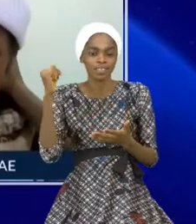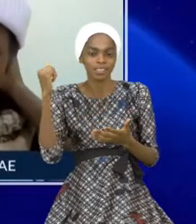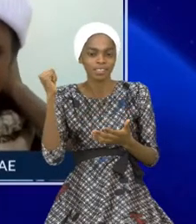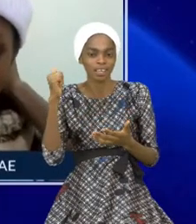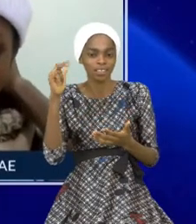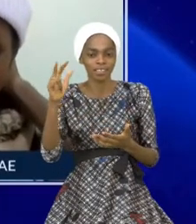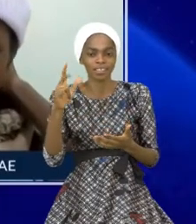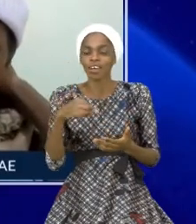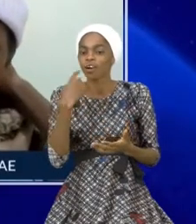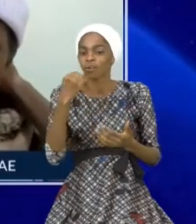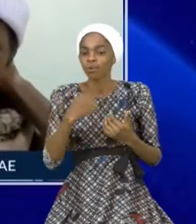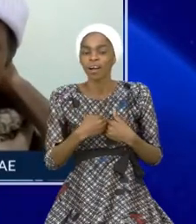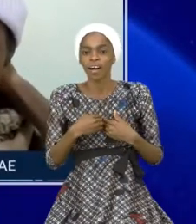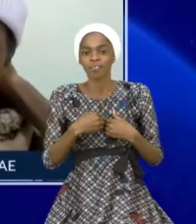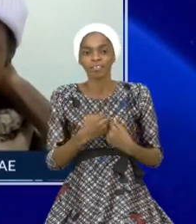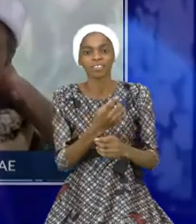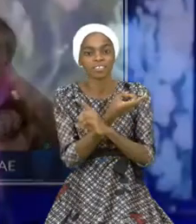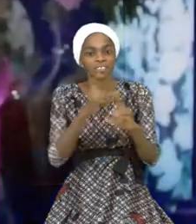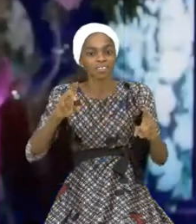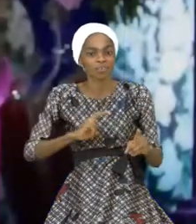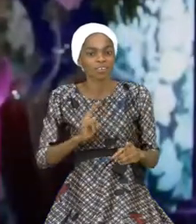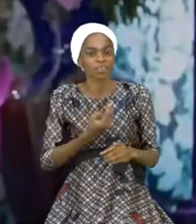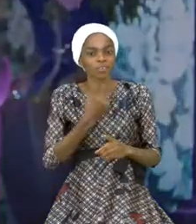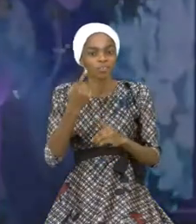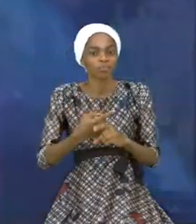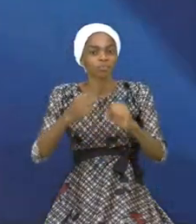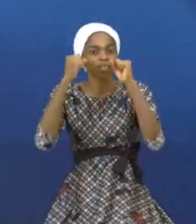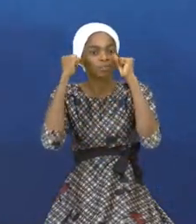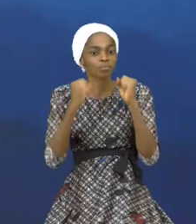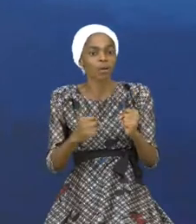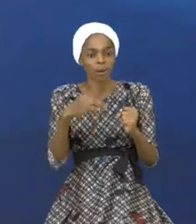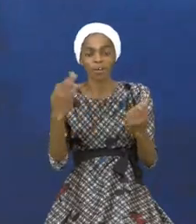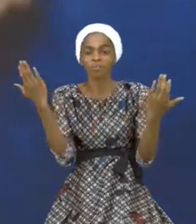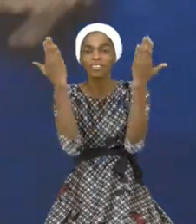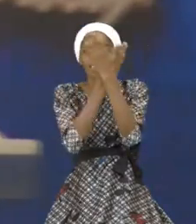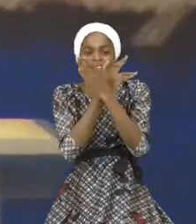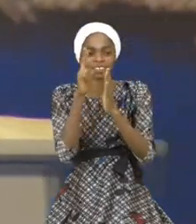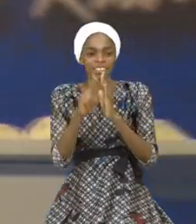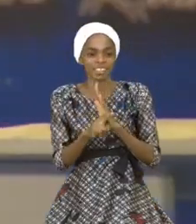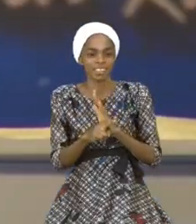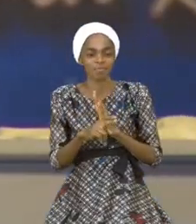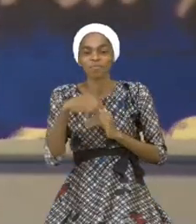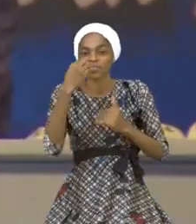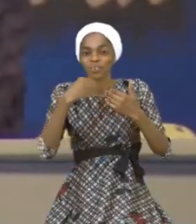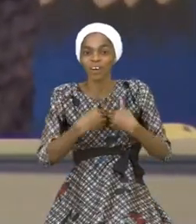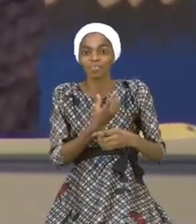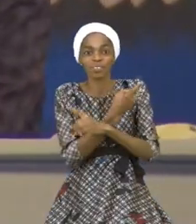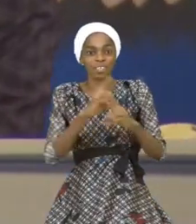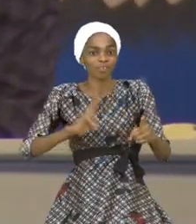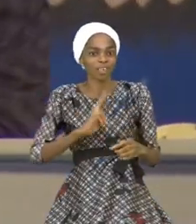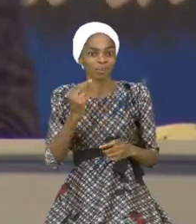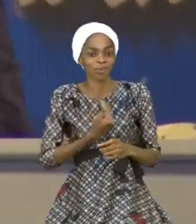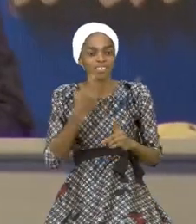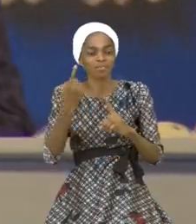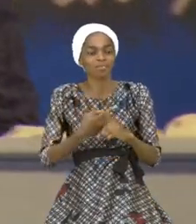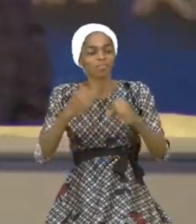Who has delivered us from the power of darkness? Who has delivered us from